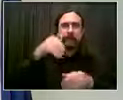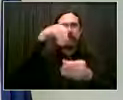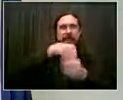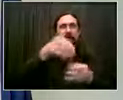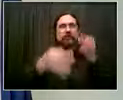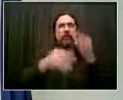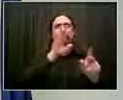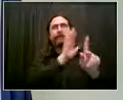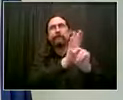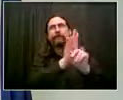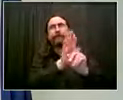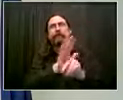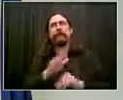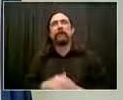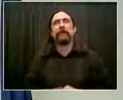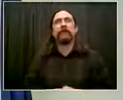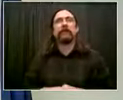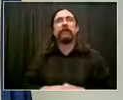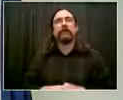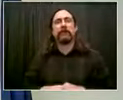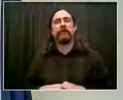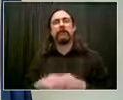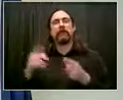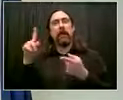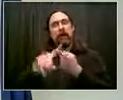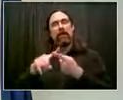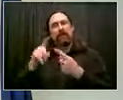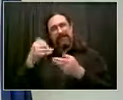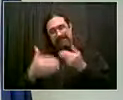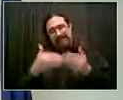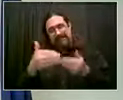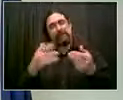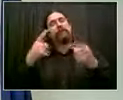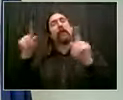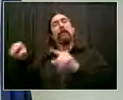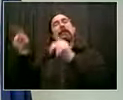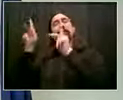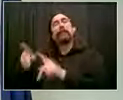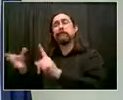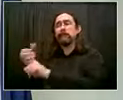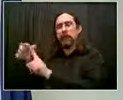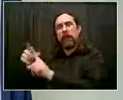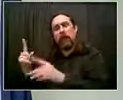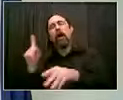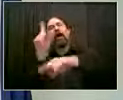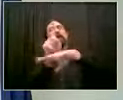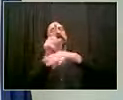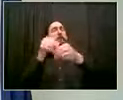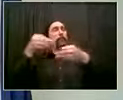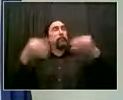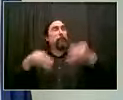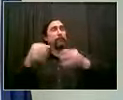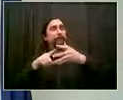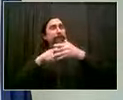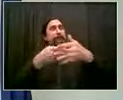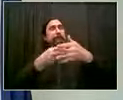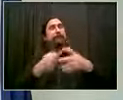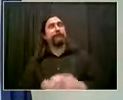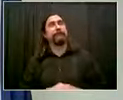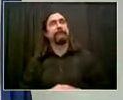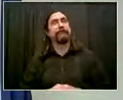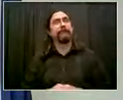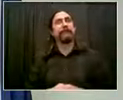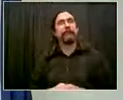engagement, though, is the key. You are absolutely right. We need to bring more access to our Cure Violence group and our crisis